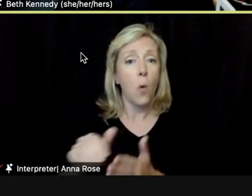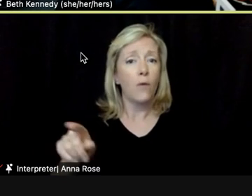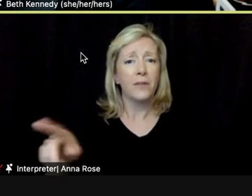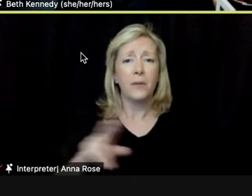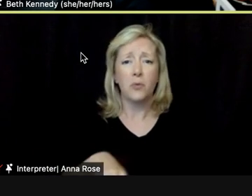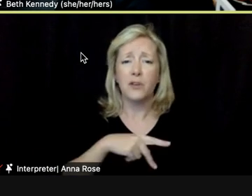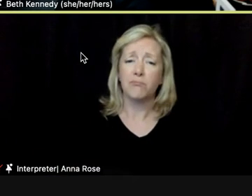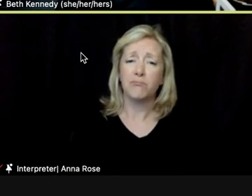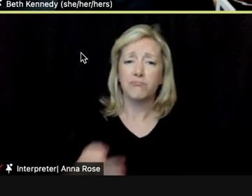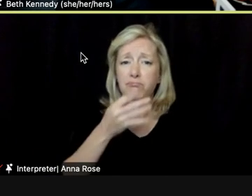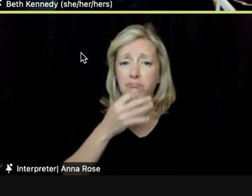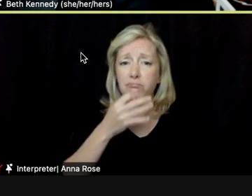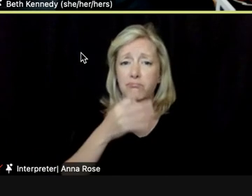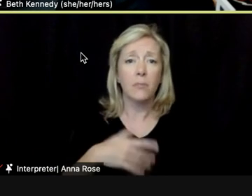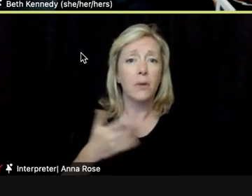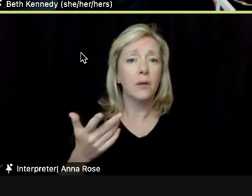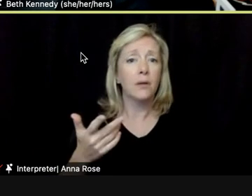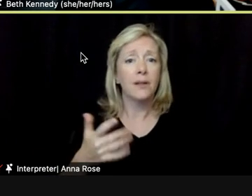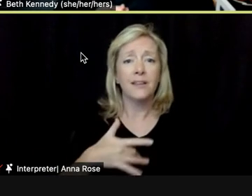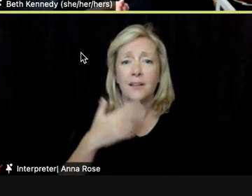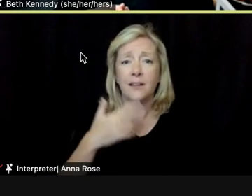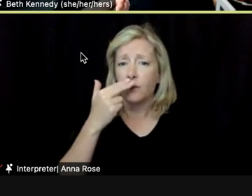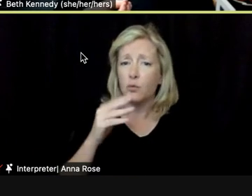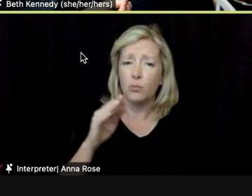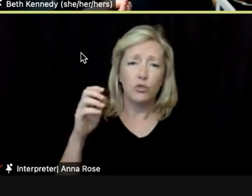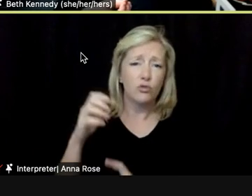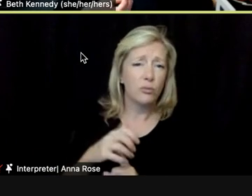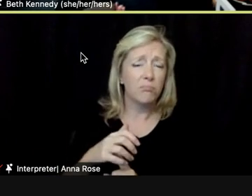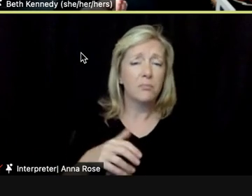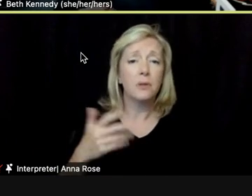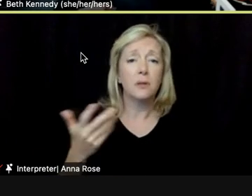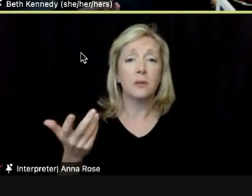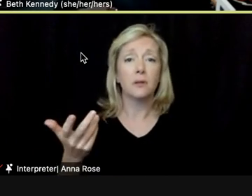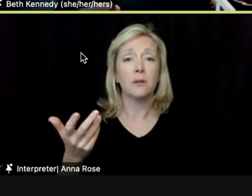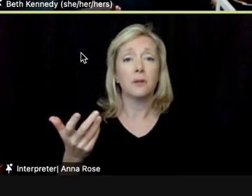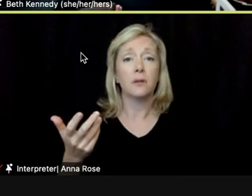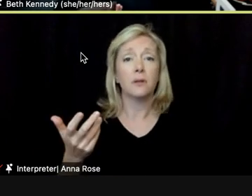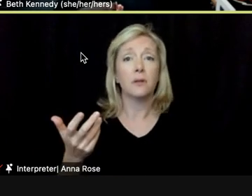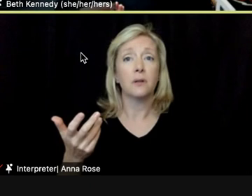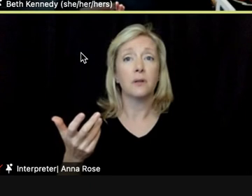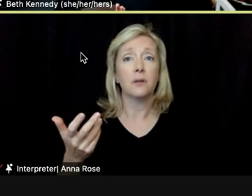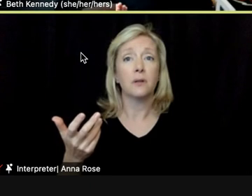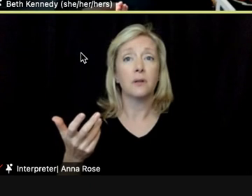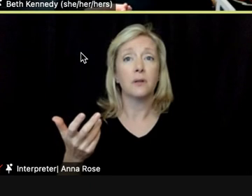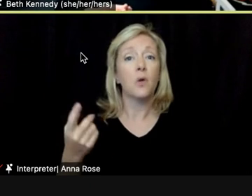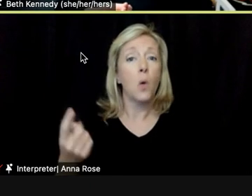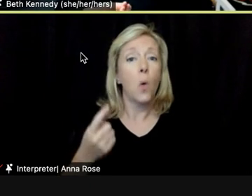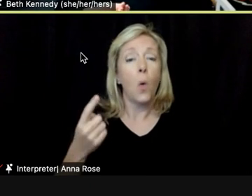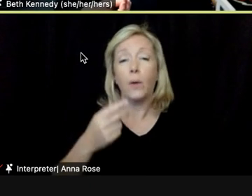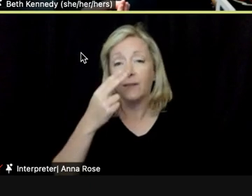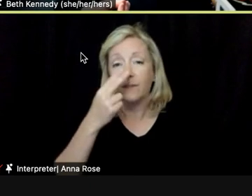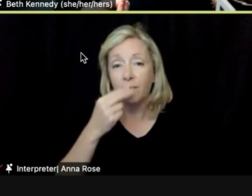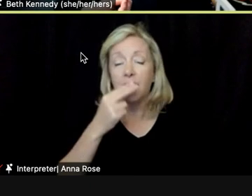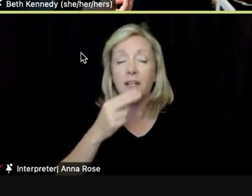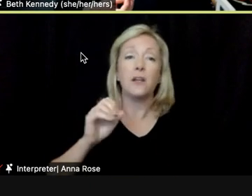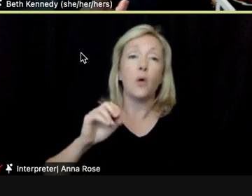that great sense of humor. And so they're constantly doing these funny things and saying